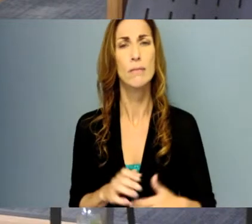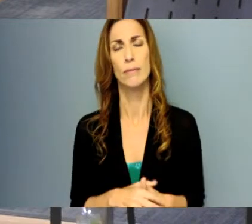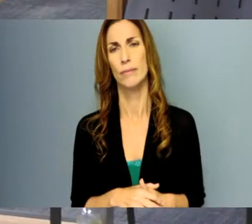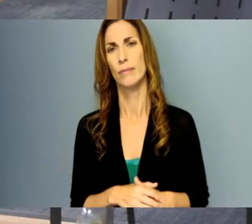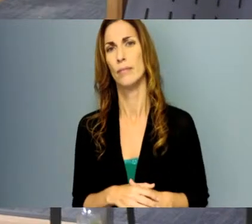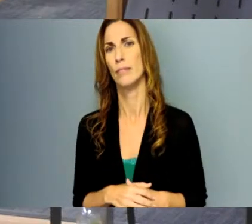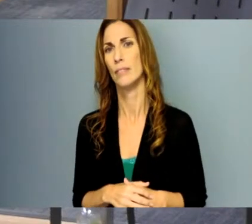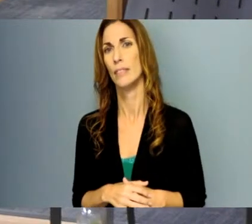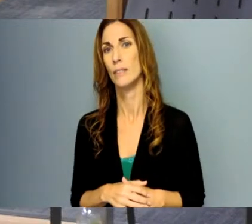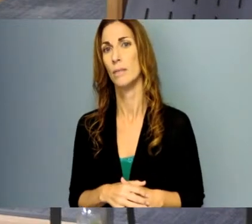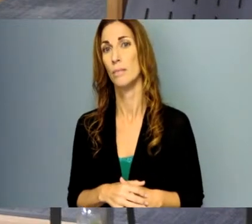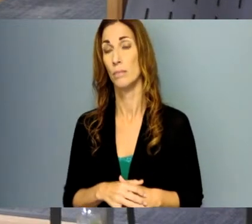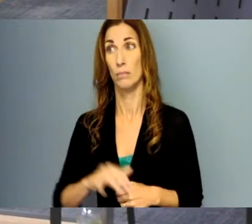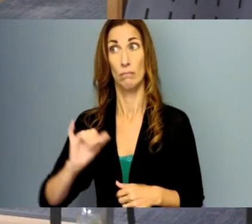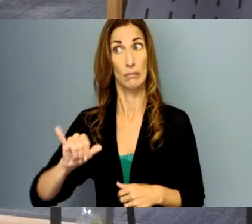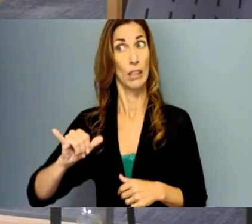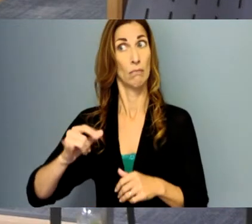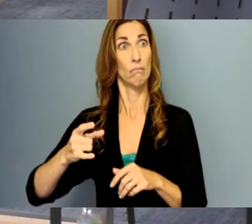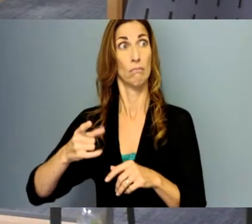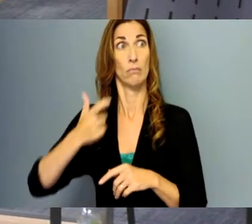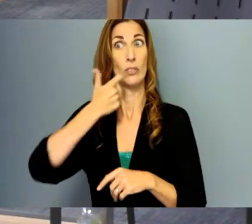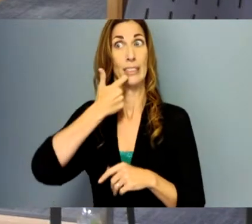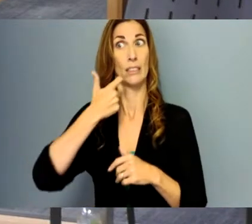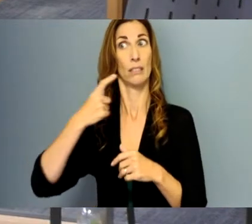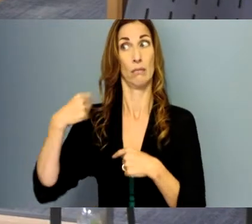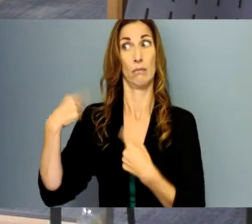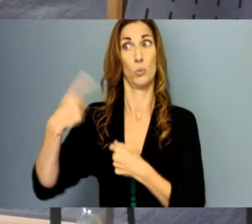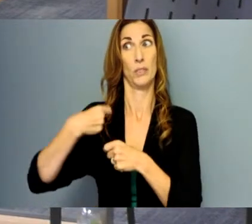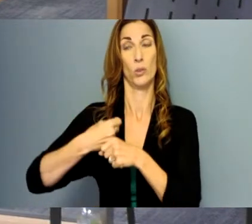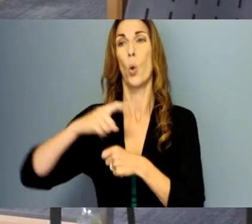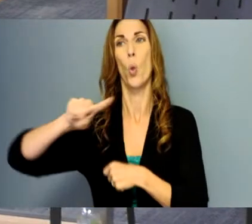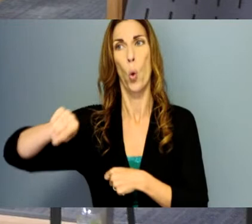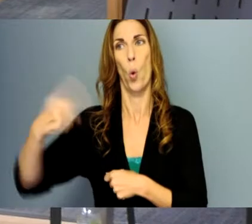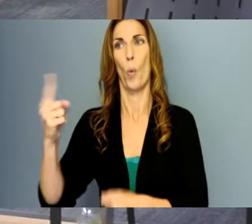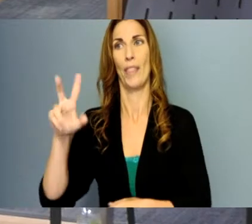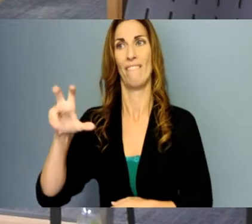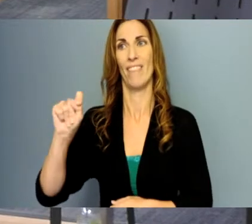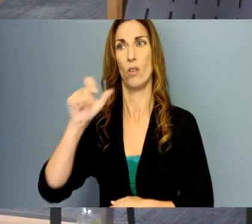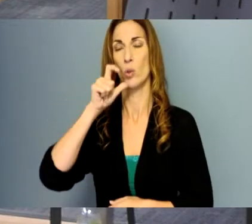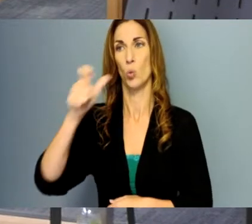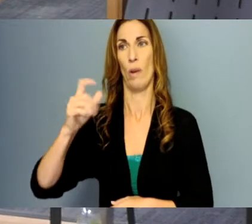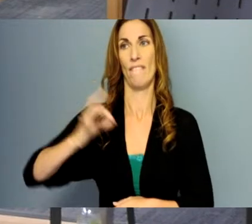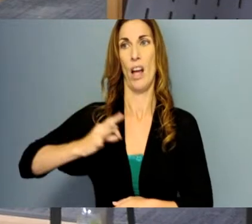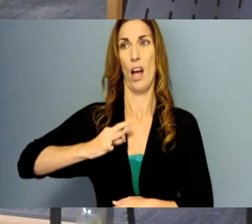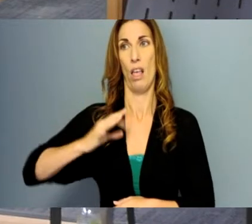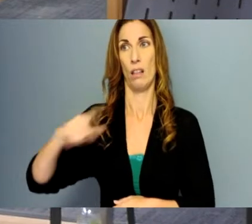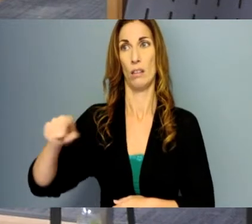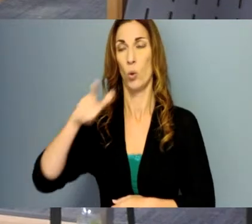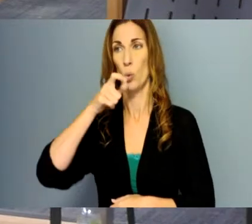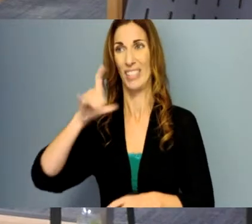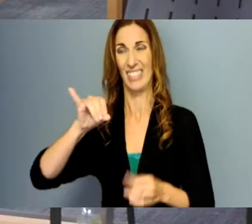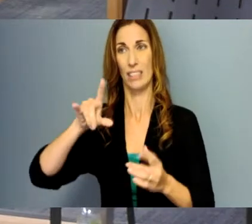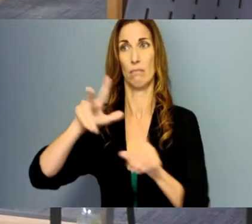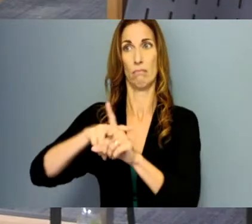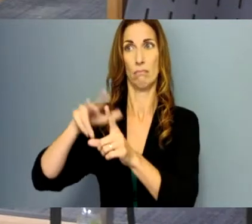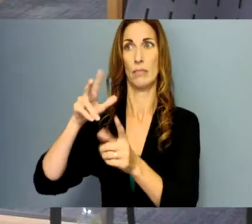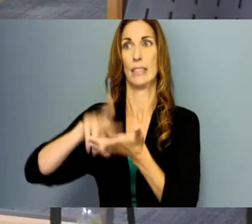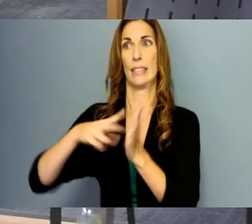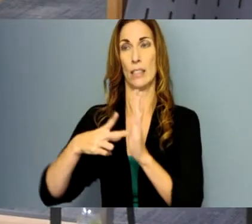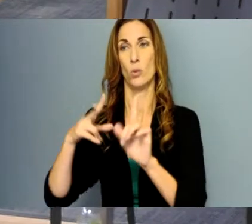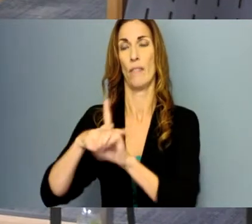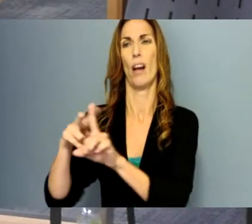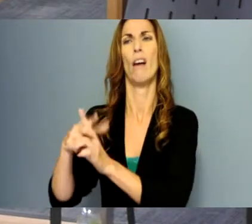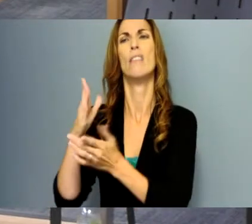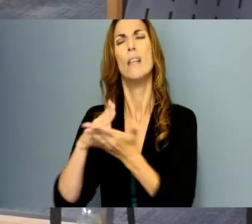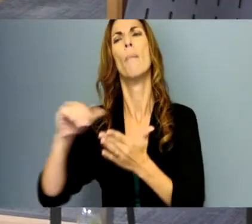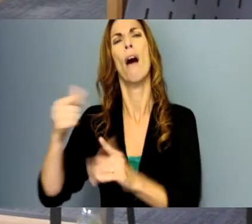the only veterans during this current year that have filed for or did an intent to file. There are some other veterans that are